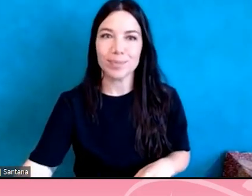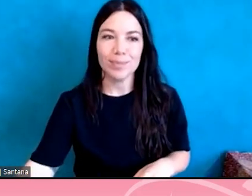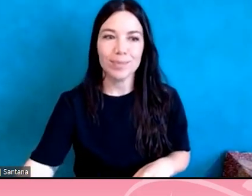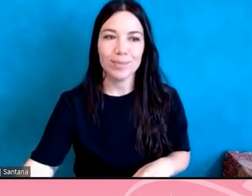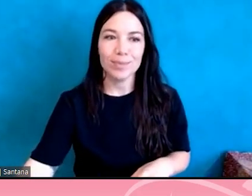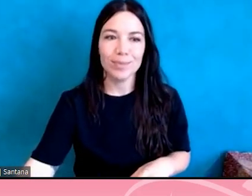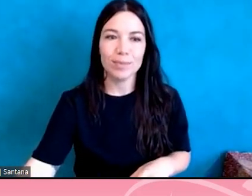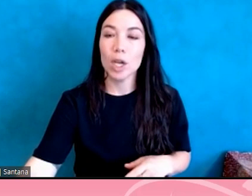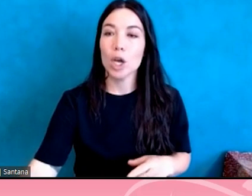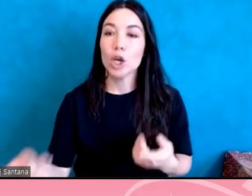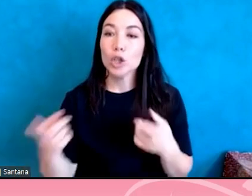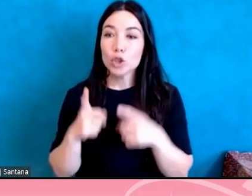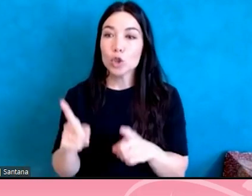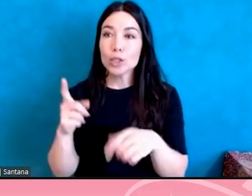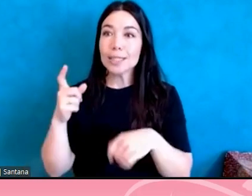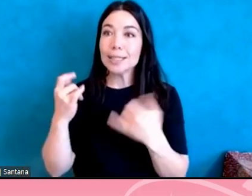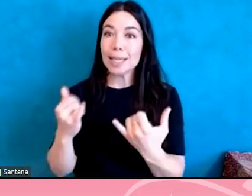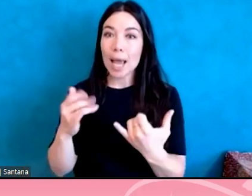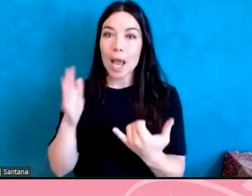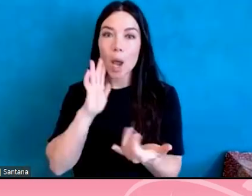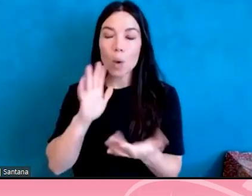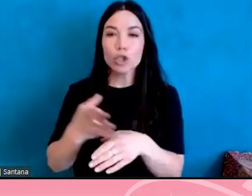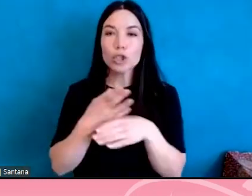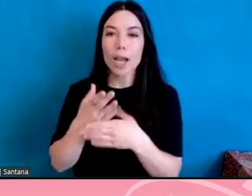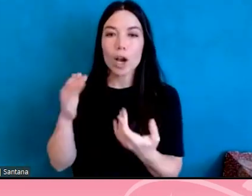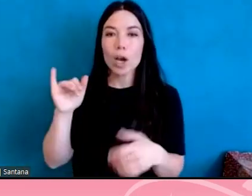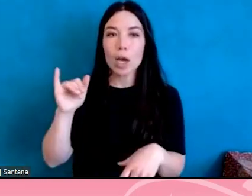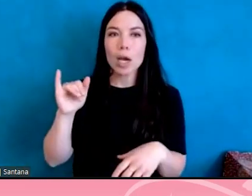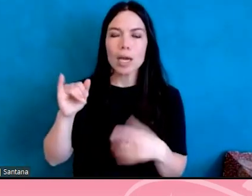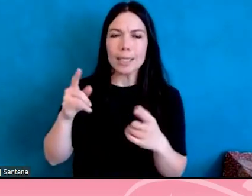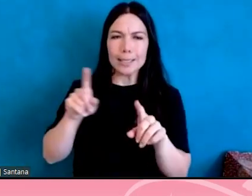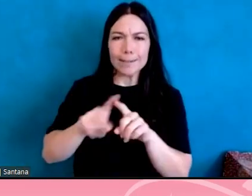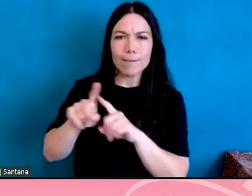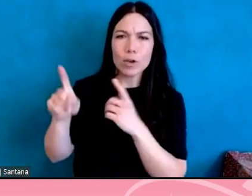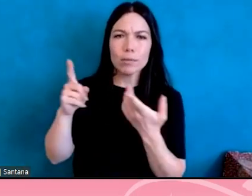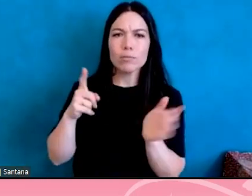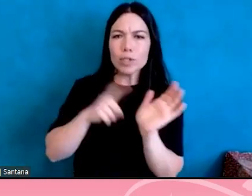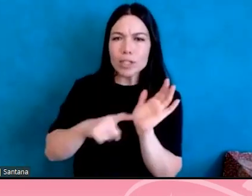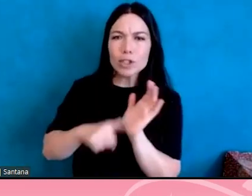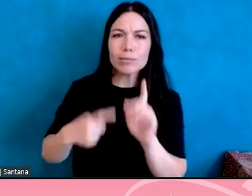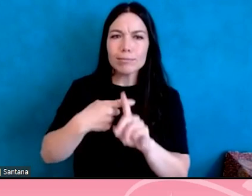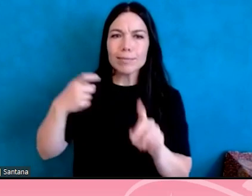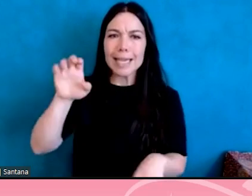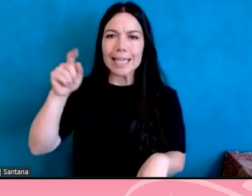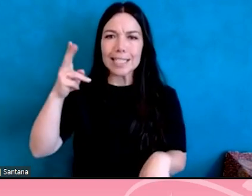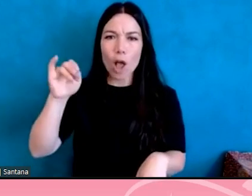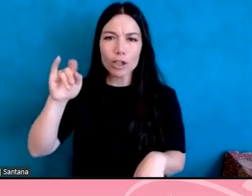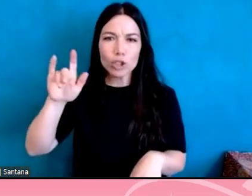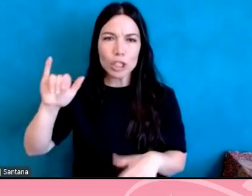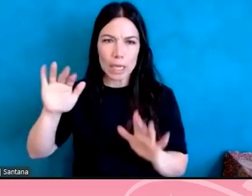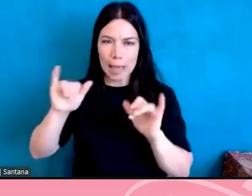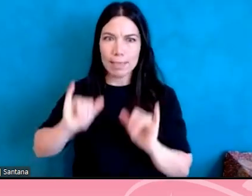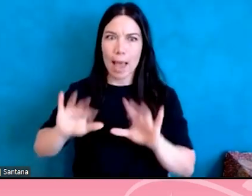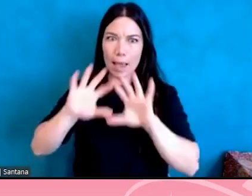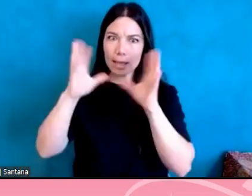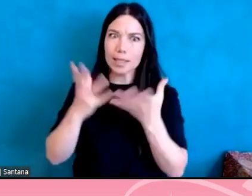on the etiology of native speakers as described in the literature. I'm going to argue that this etiology is globally harmful as